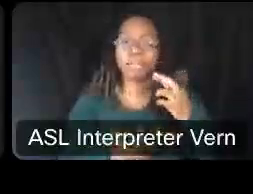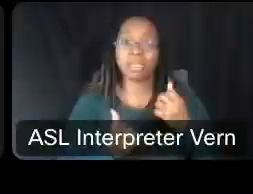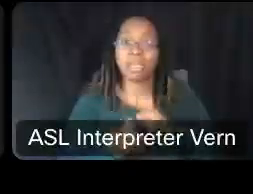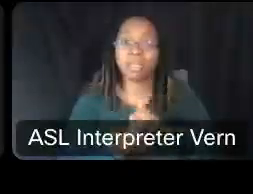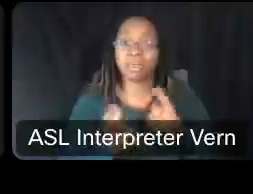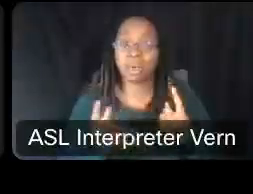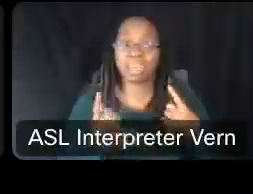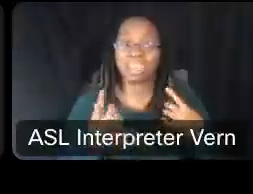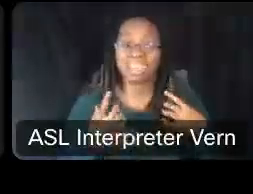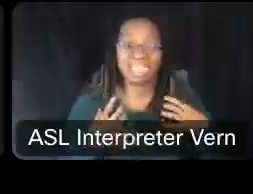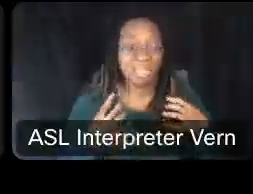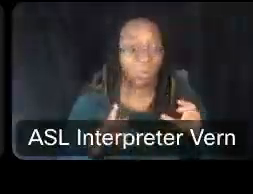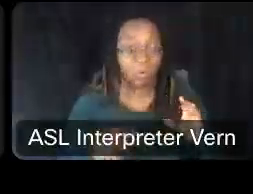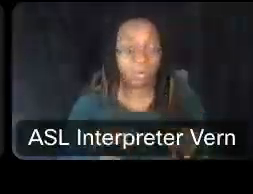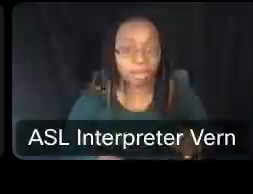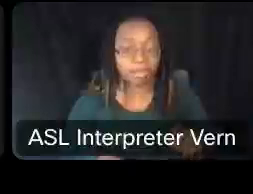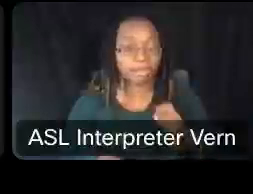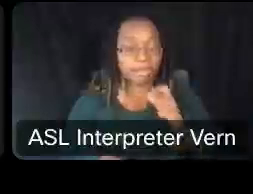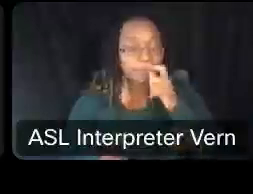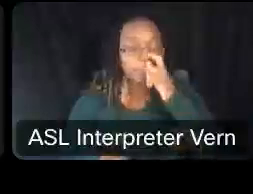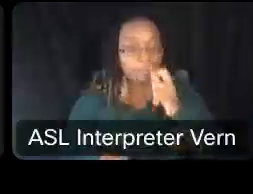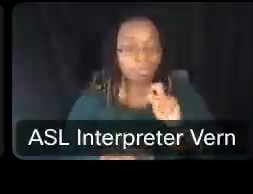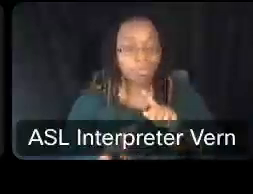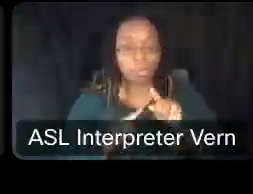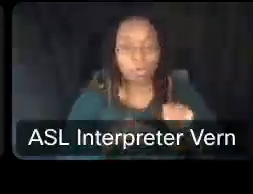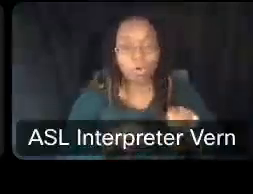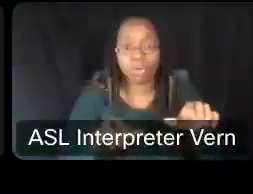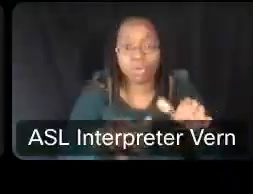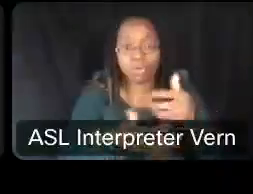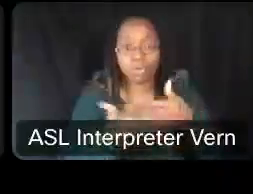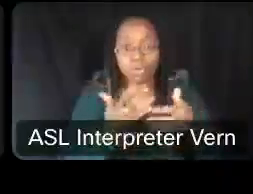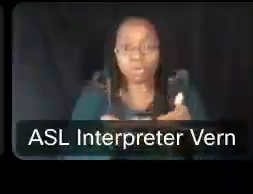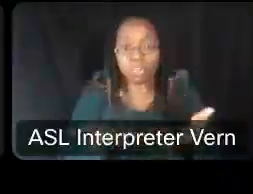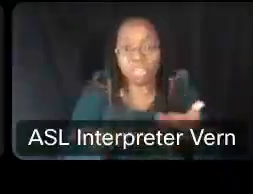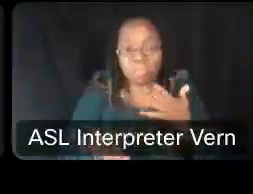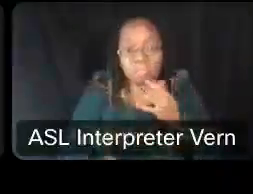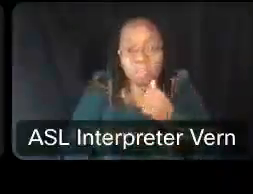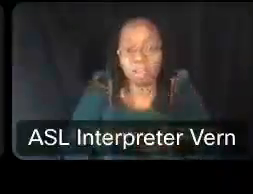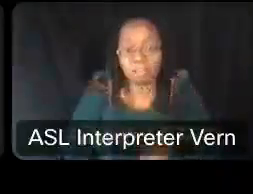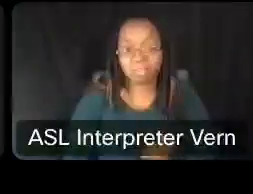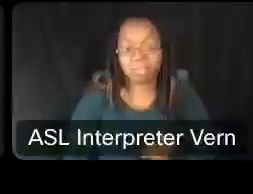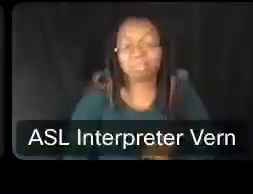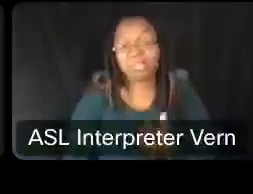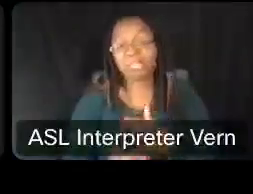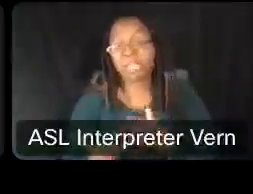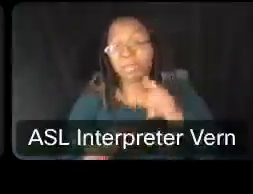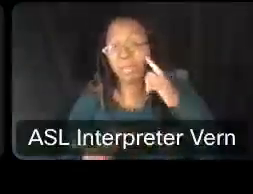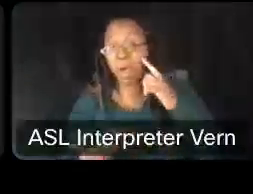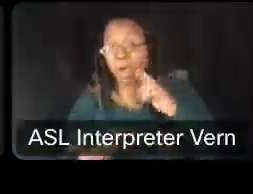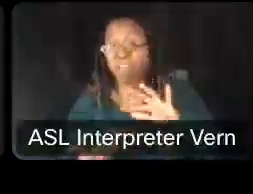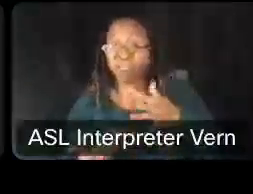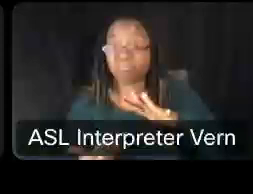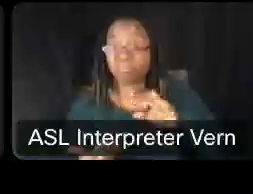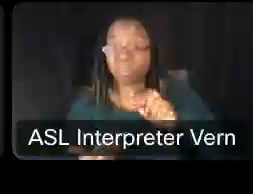that. Everybody wasn't interested in going out and doing a social thing. Some thought social okay, but how